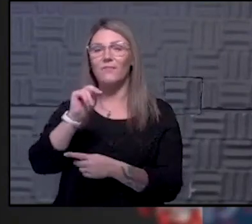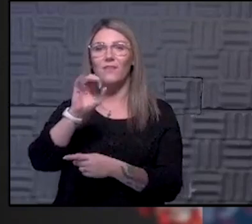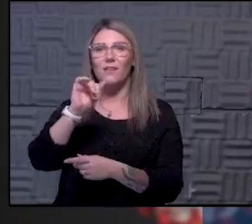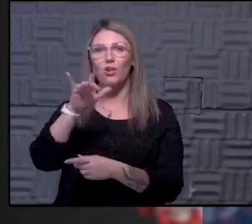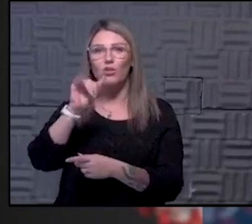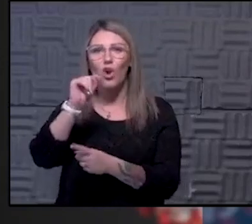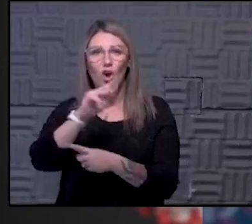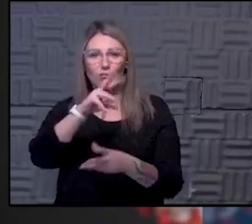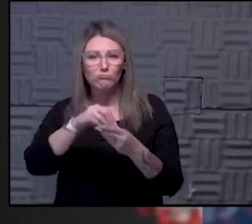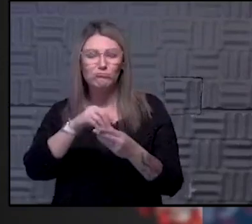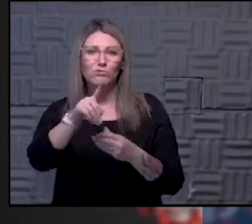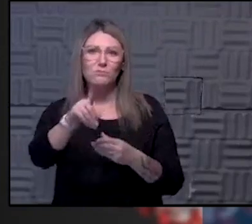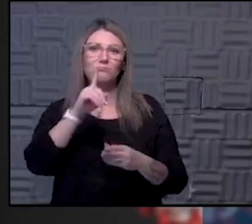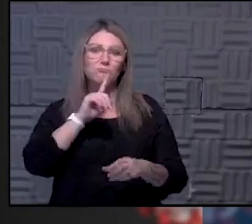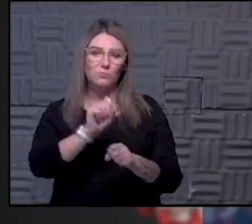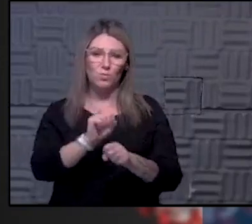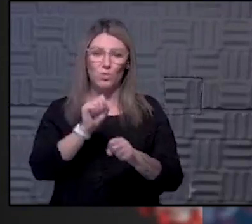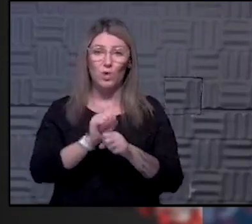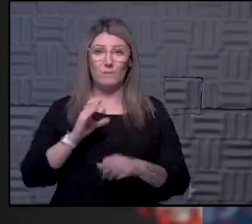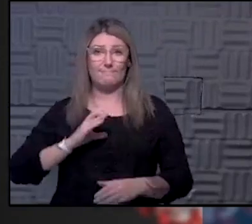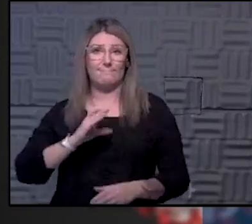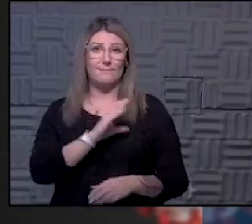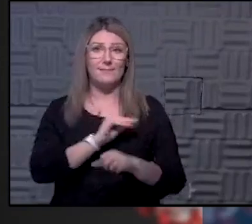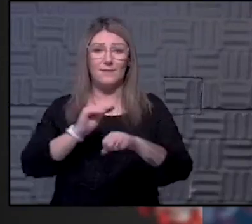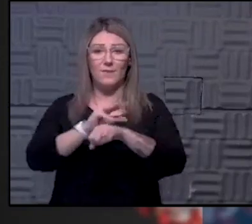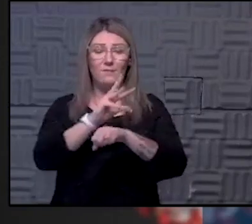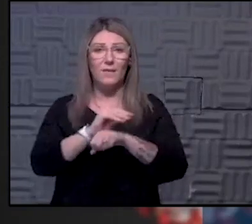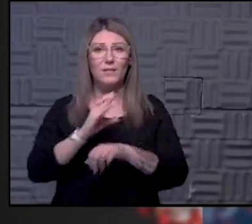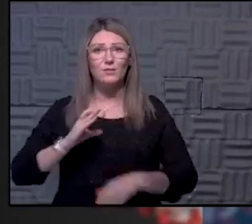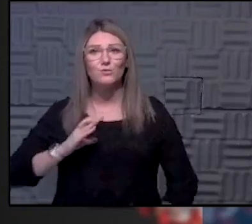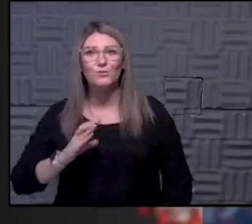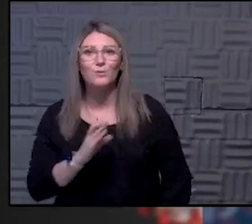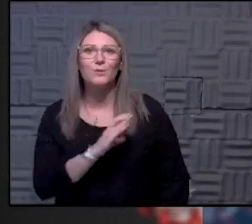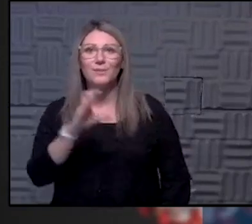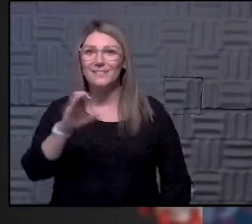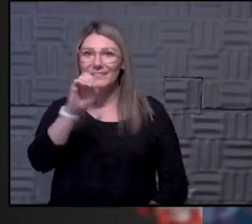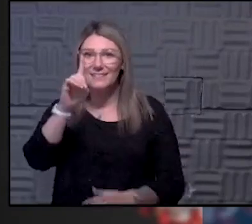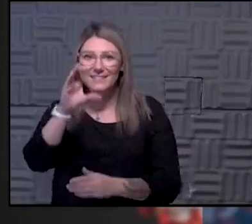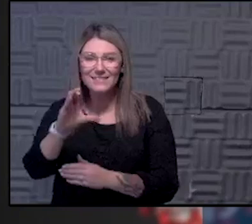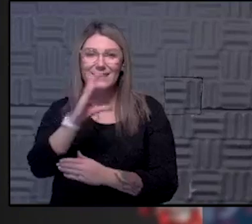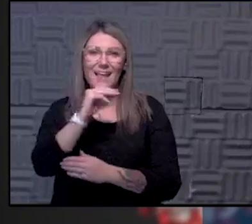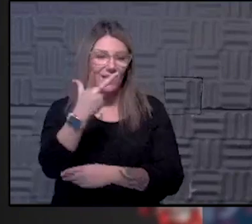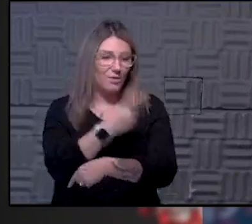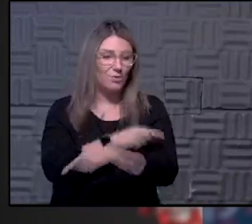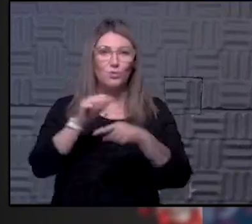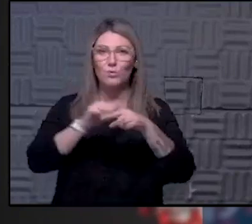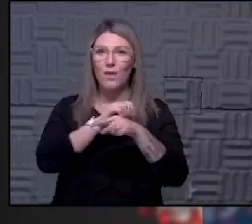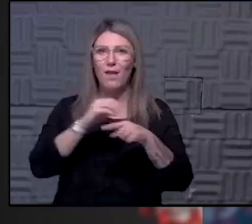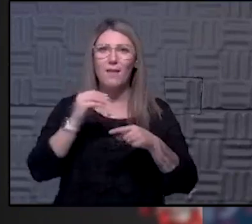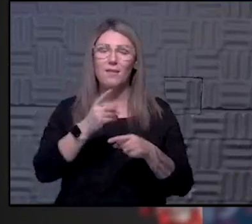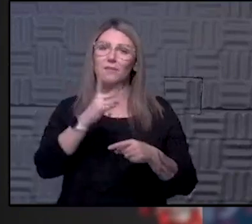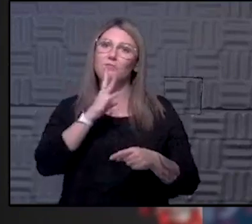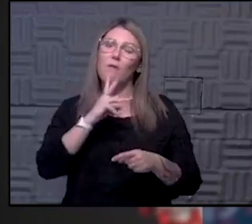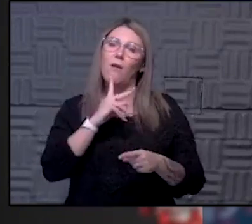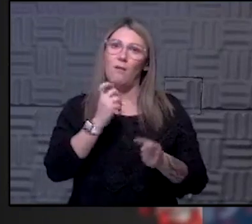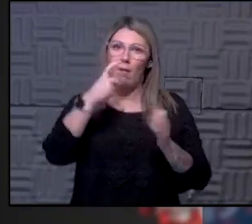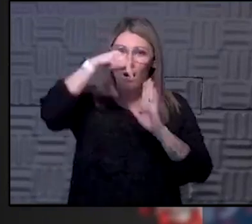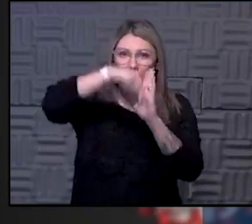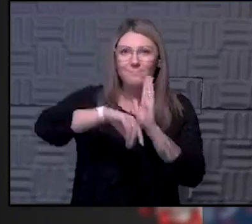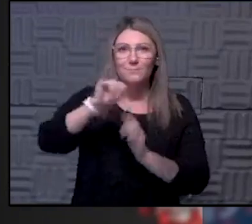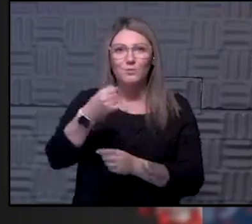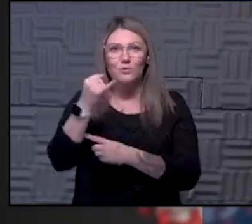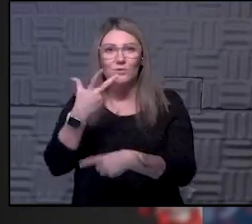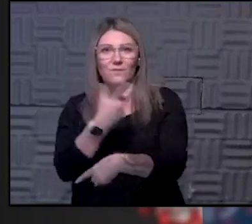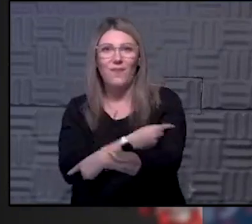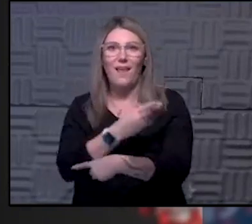about his work with the CDC Advisory Committee on immunization practices. We'll be talking a lot about the J&J vaccine tomorrow and how this is all